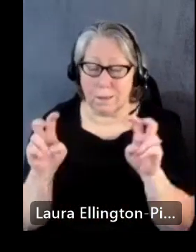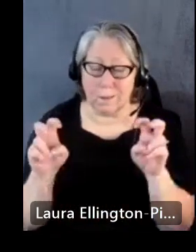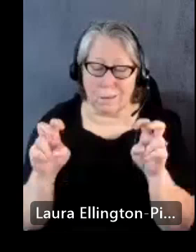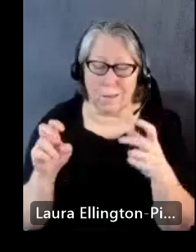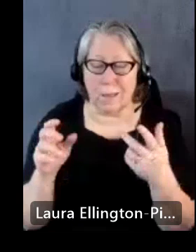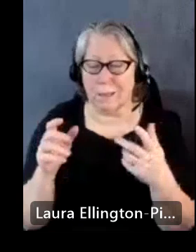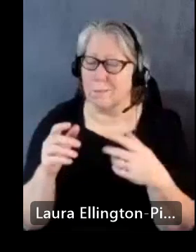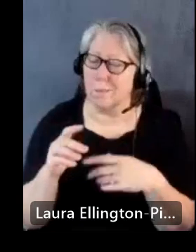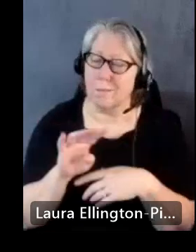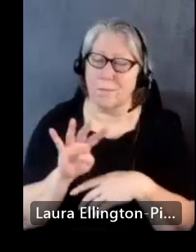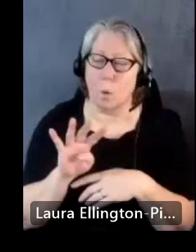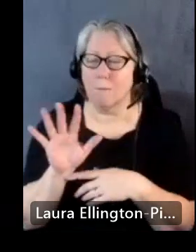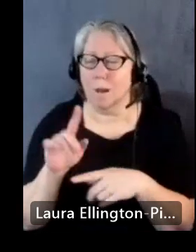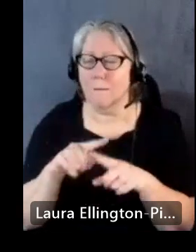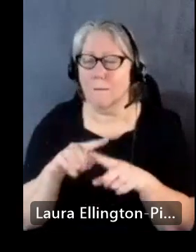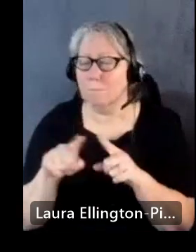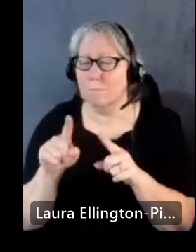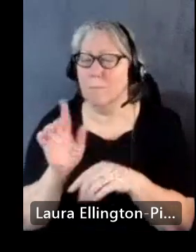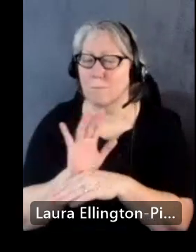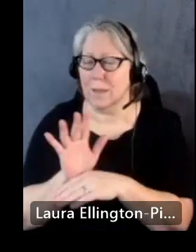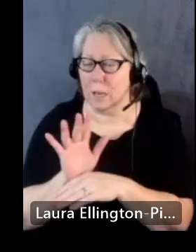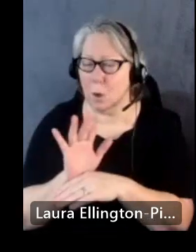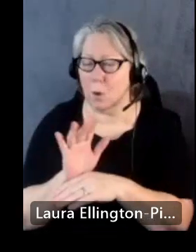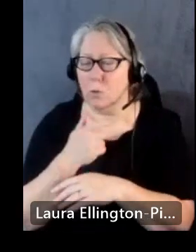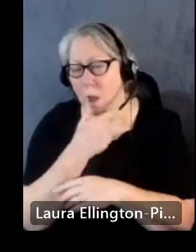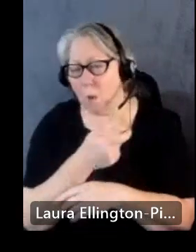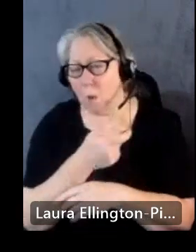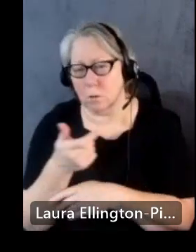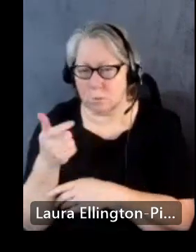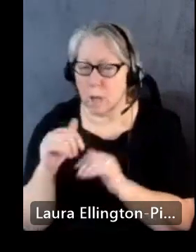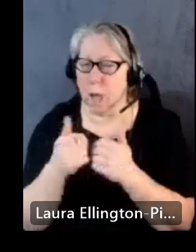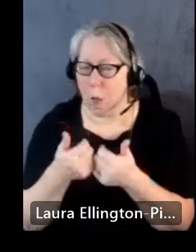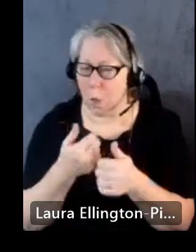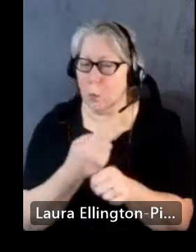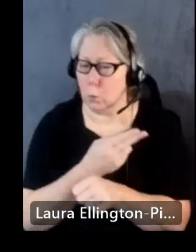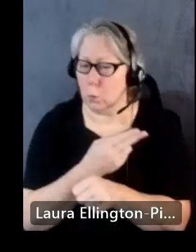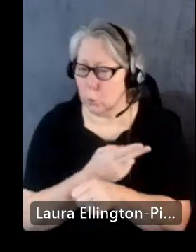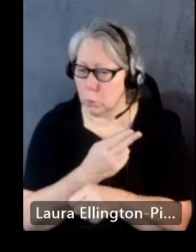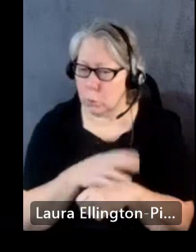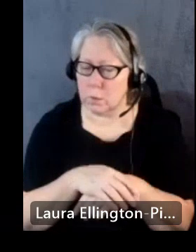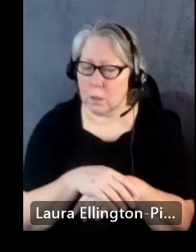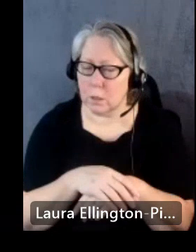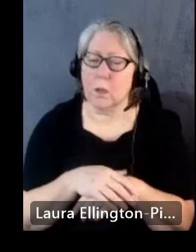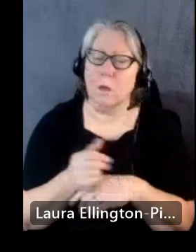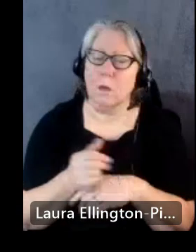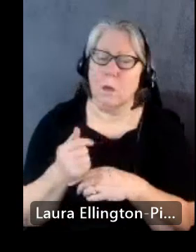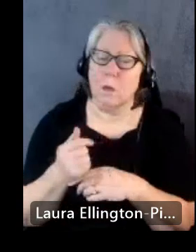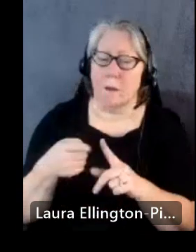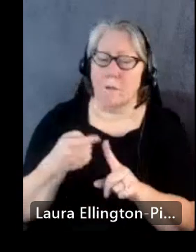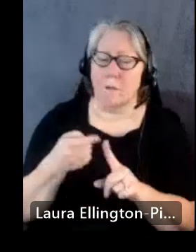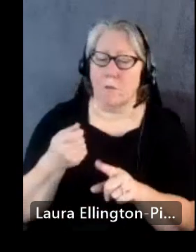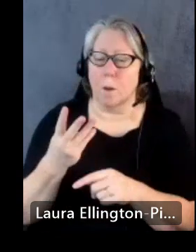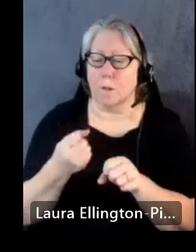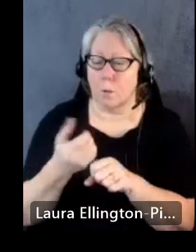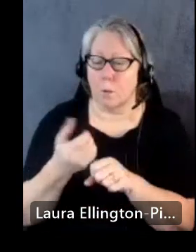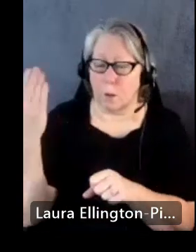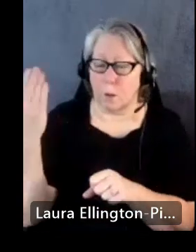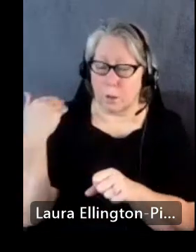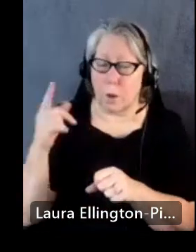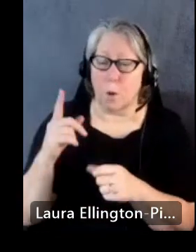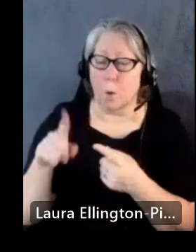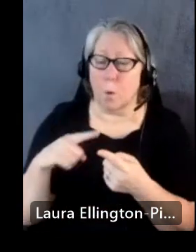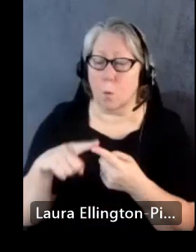different videos you can watch about how to use BFM. They're from a couple years ago when we launched it, but everything is